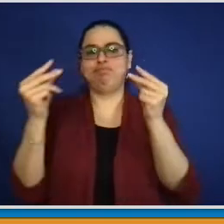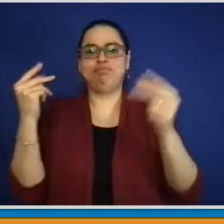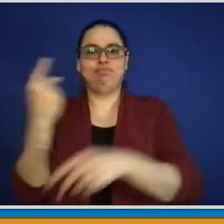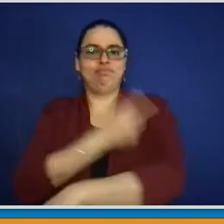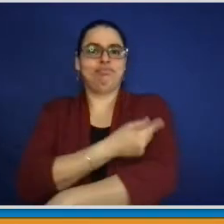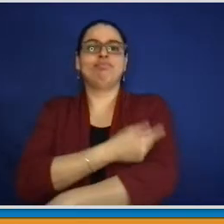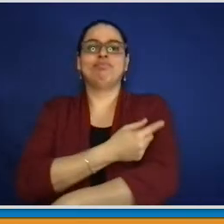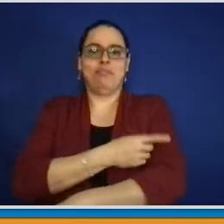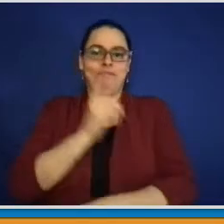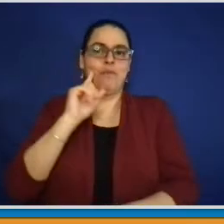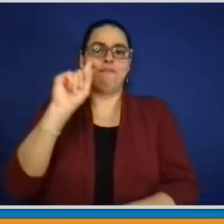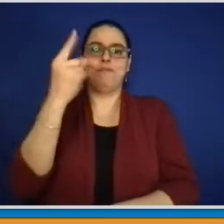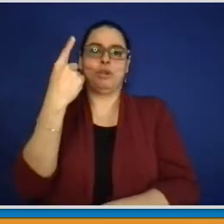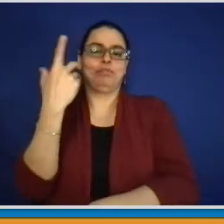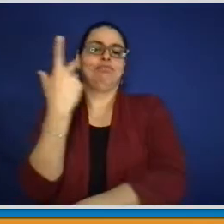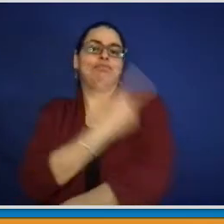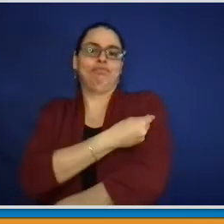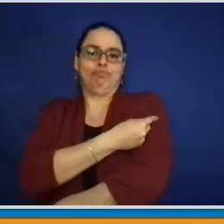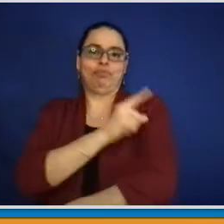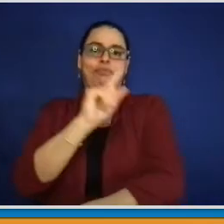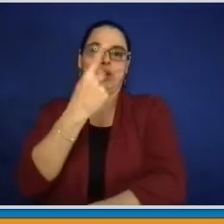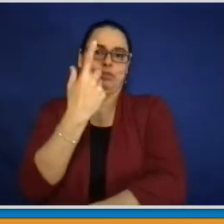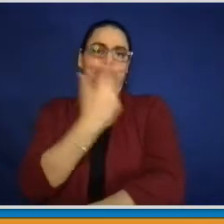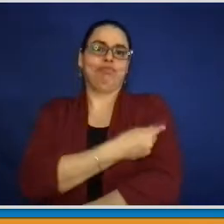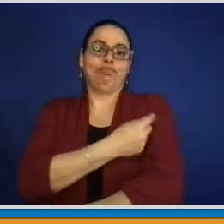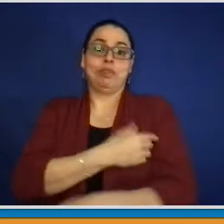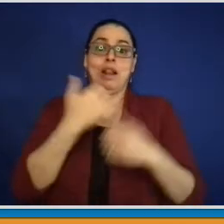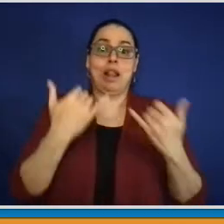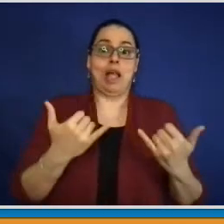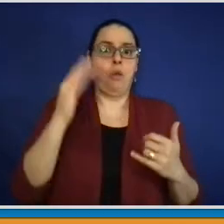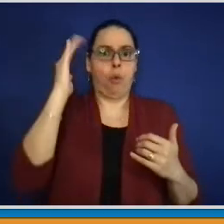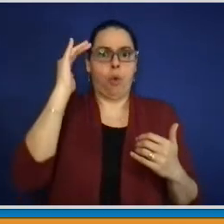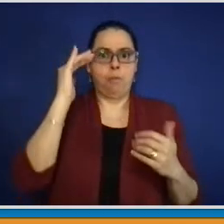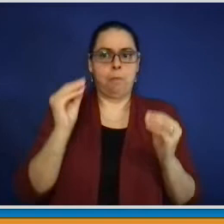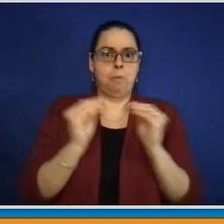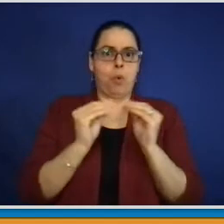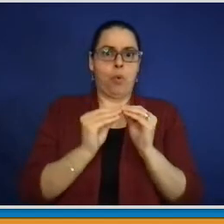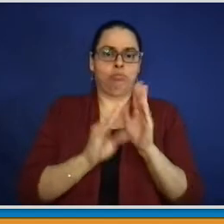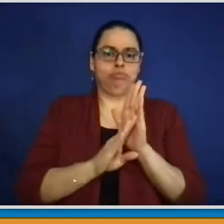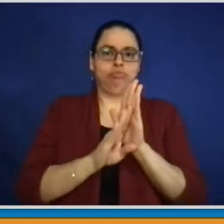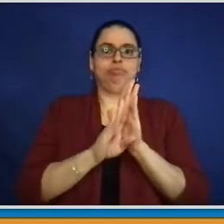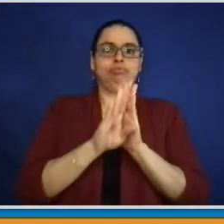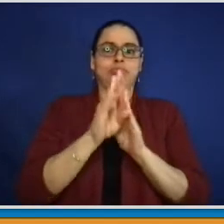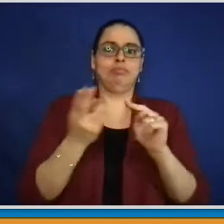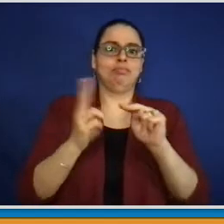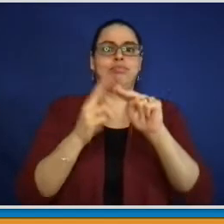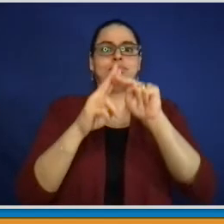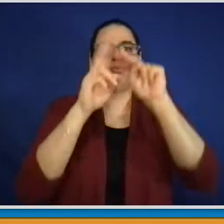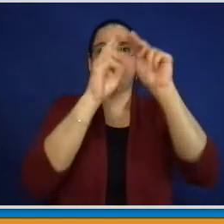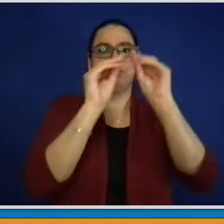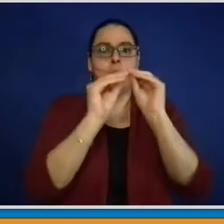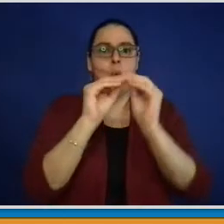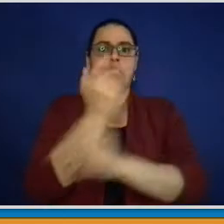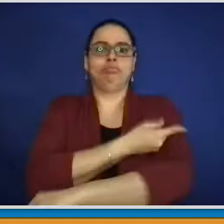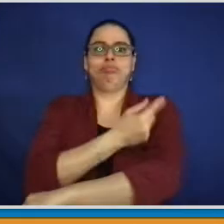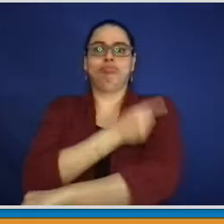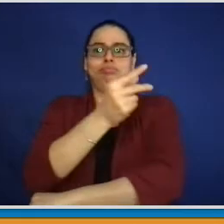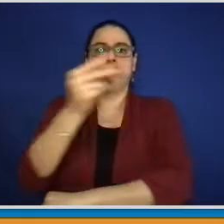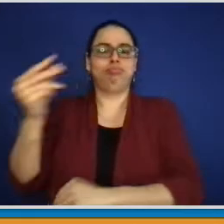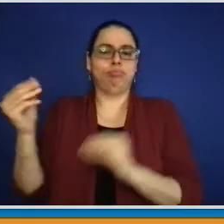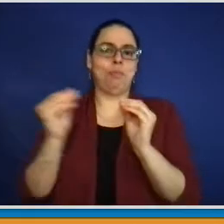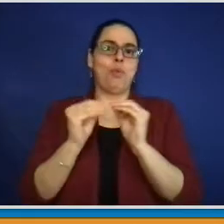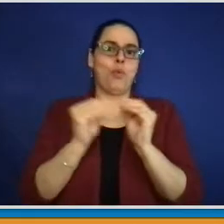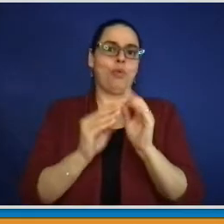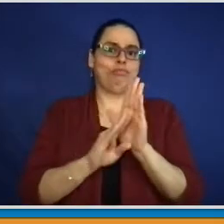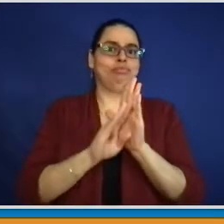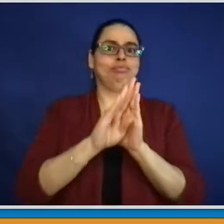and we want that to continue to rise. We want to talk a little bit more about what the governor has outlined in terms of vaccination availability, which now